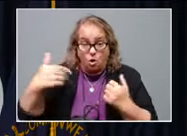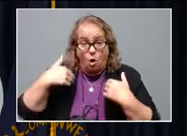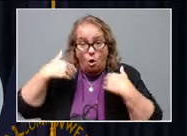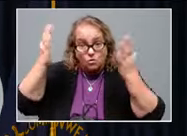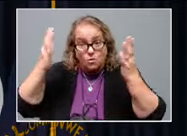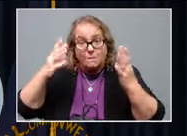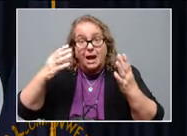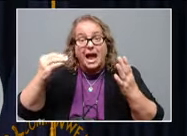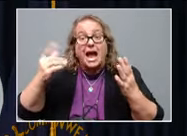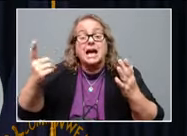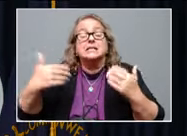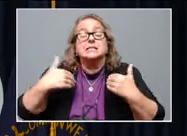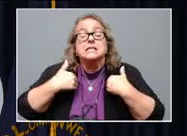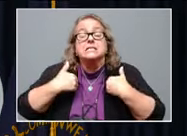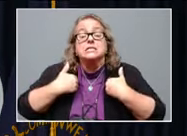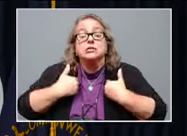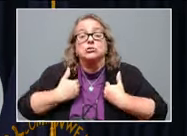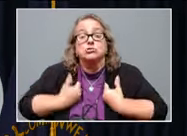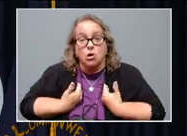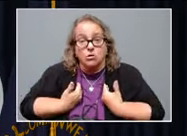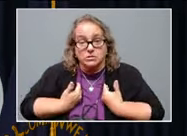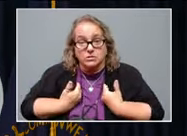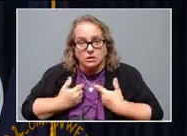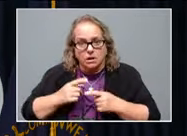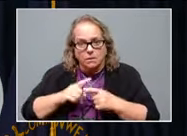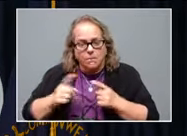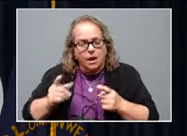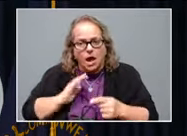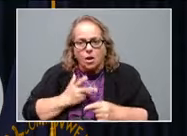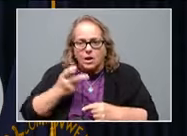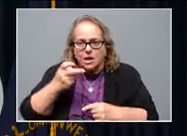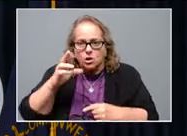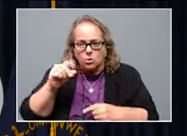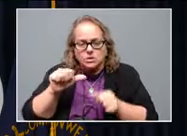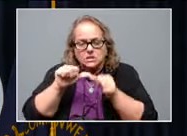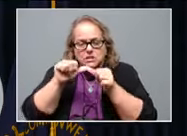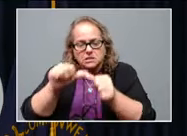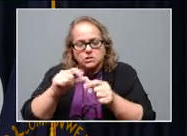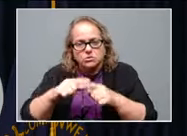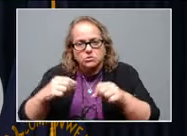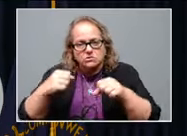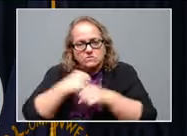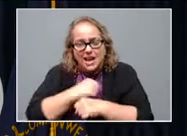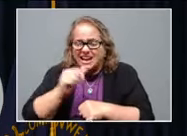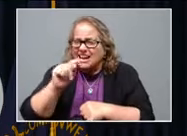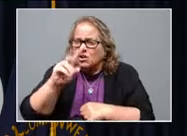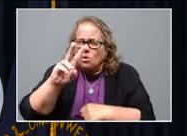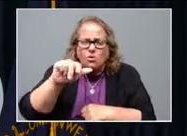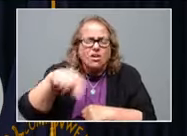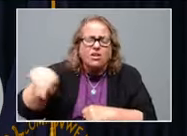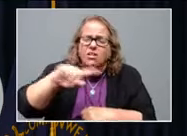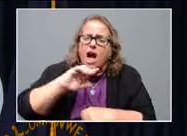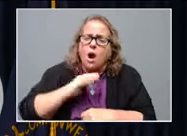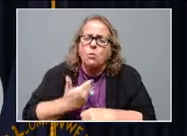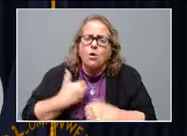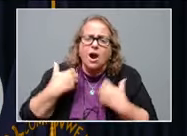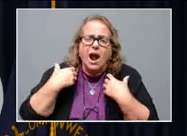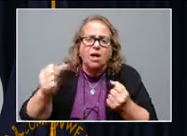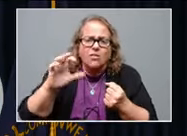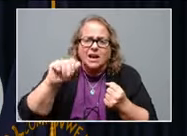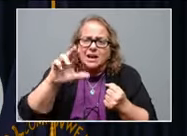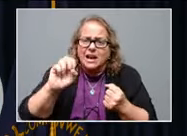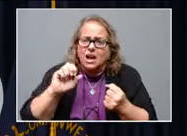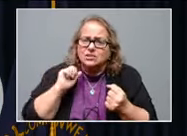they continue to fight. And it was heroic before when they were walking into to these COVID units. And